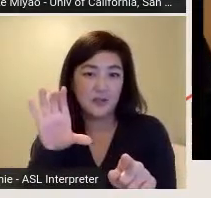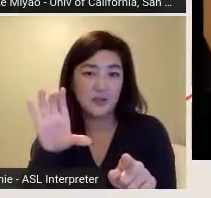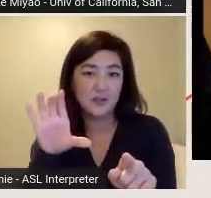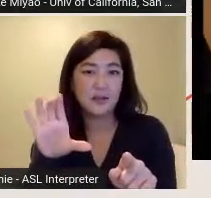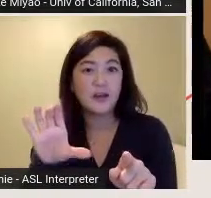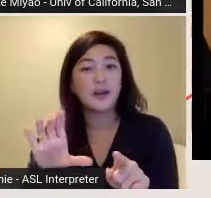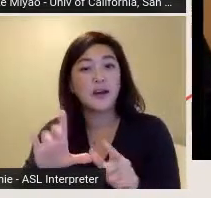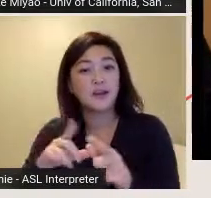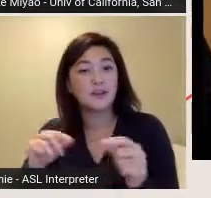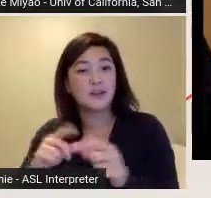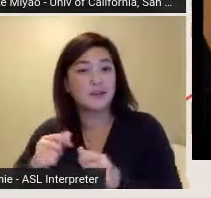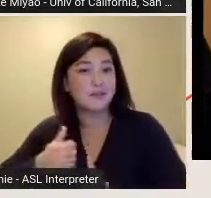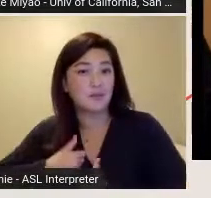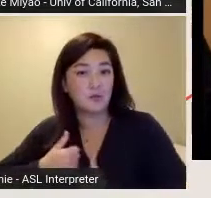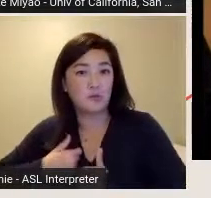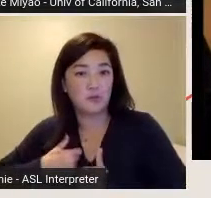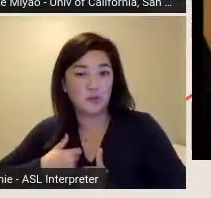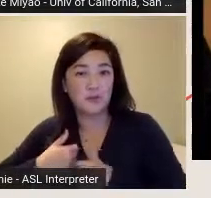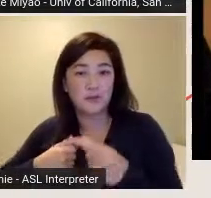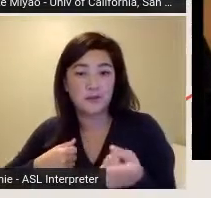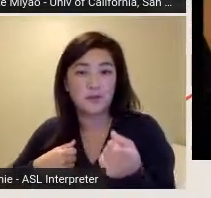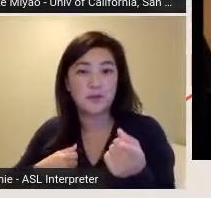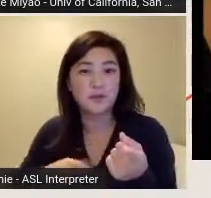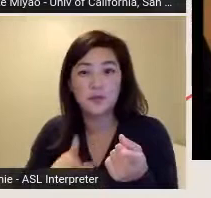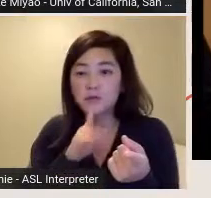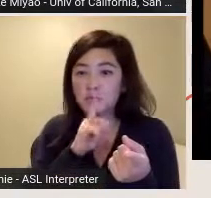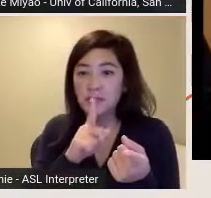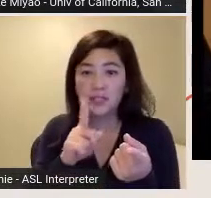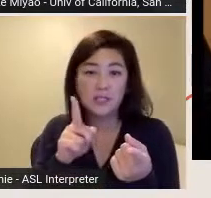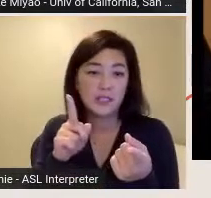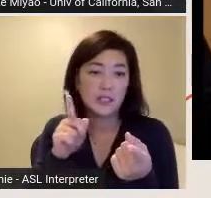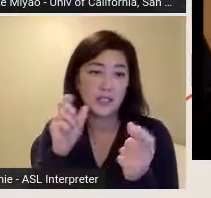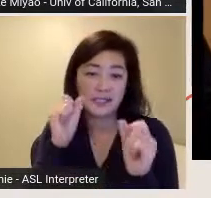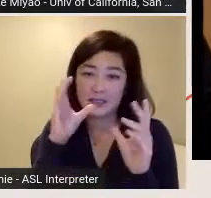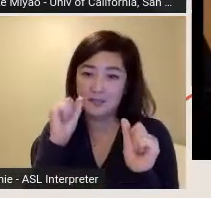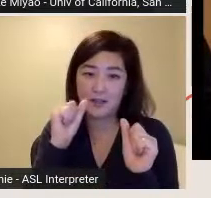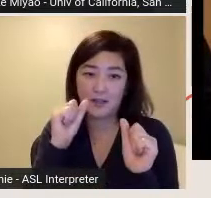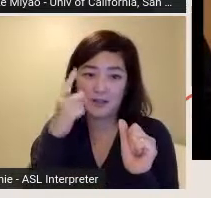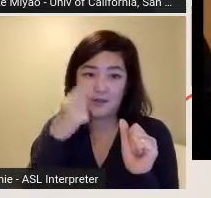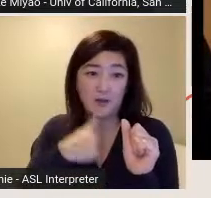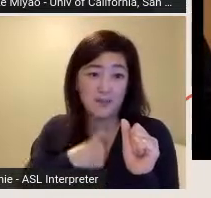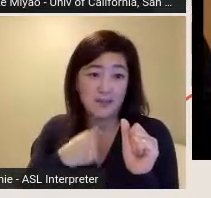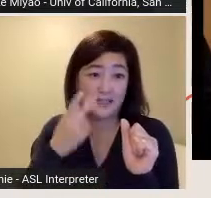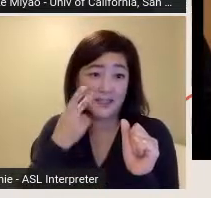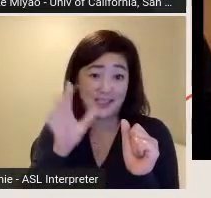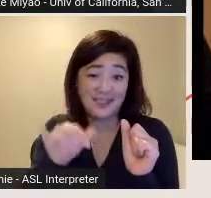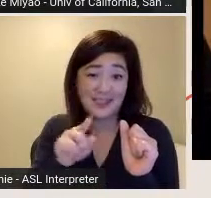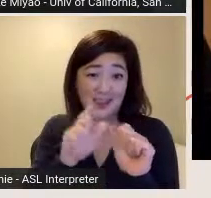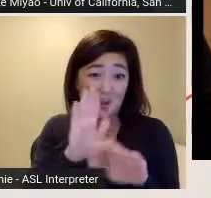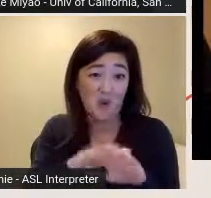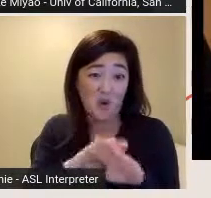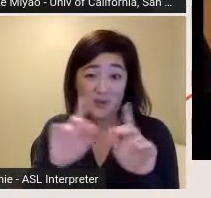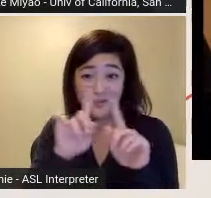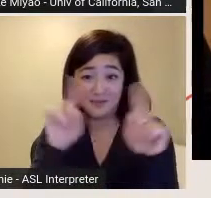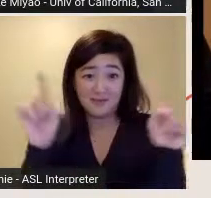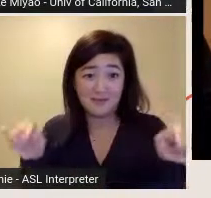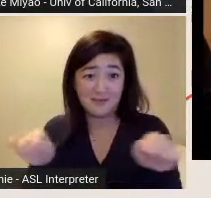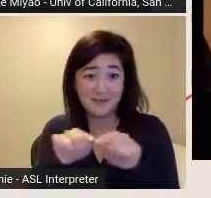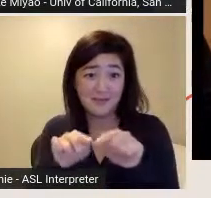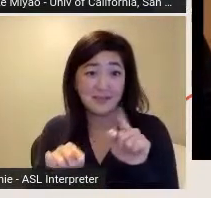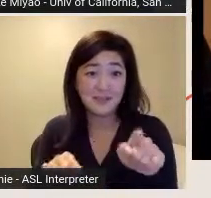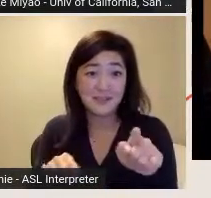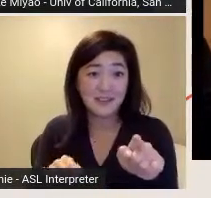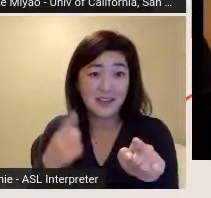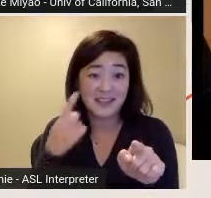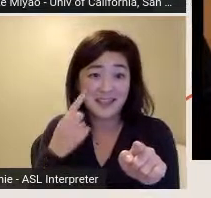soldier. It was surprising to me to see that presented on screen. I wasn't anticipating that to be one of the flesh